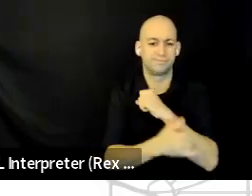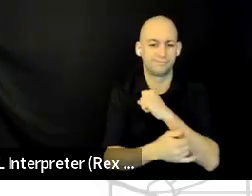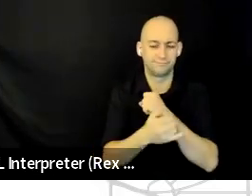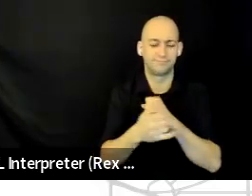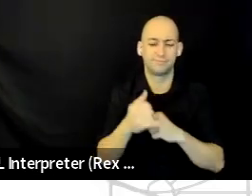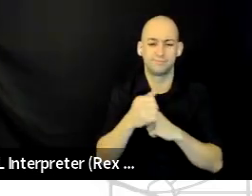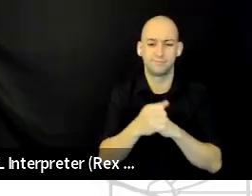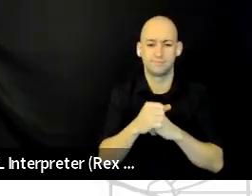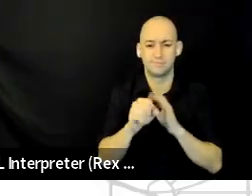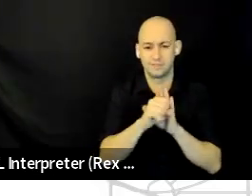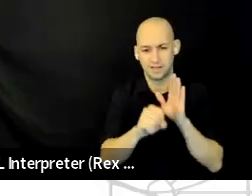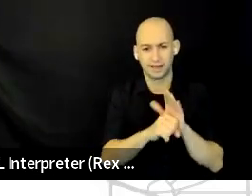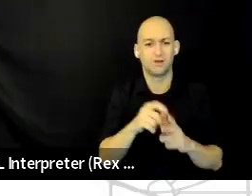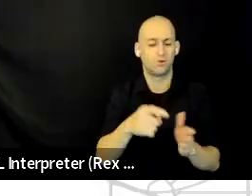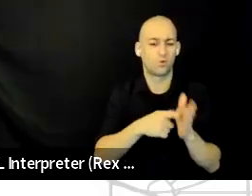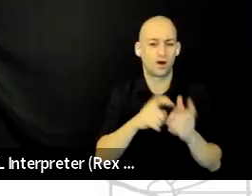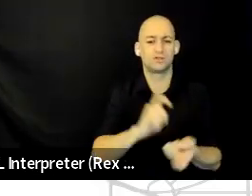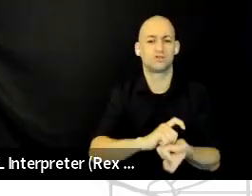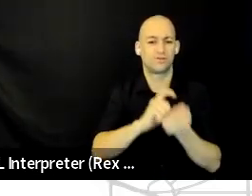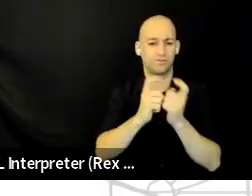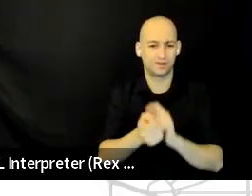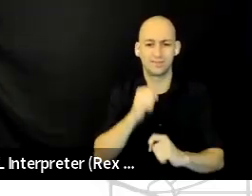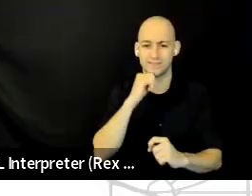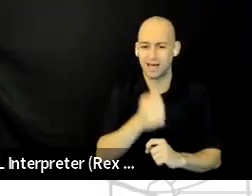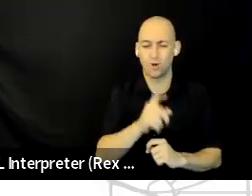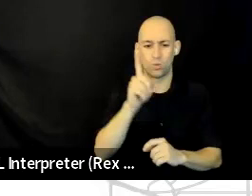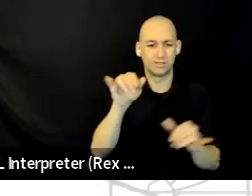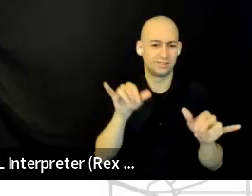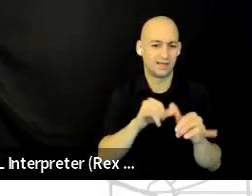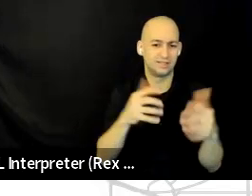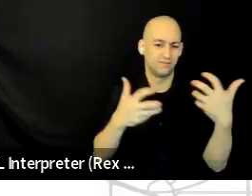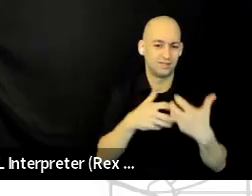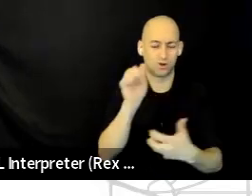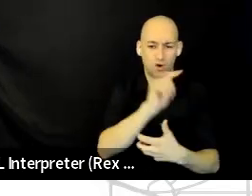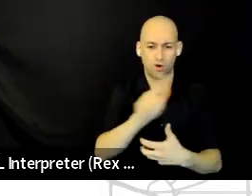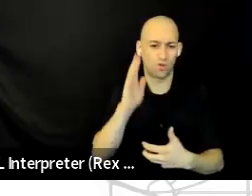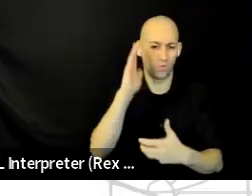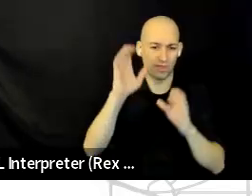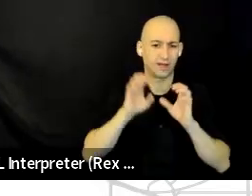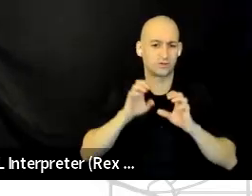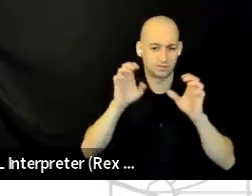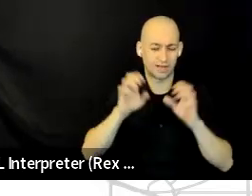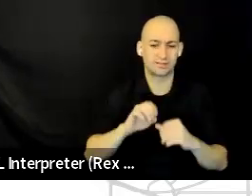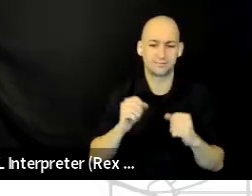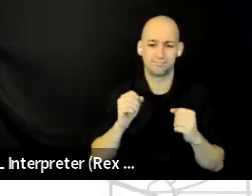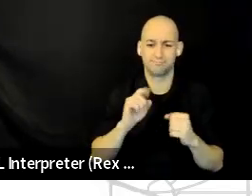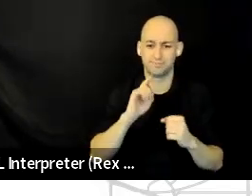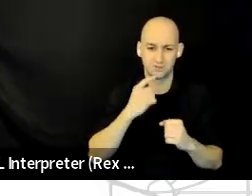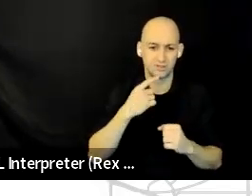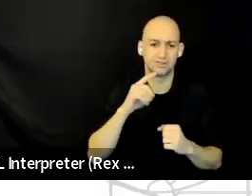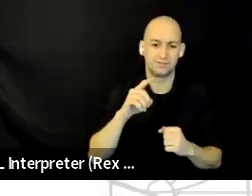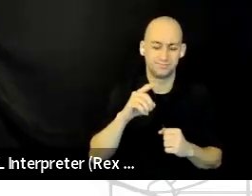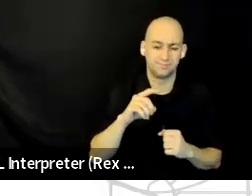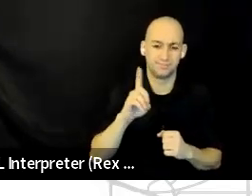does require a shift. So there's not a one-size-fits-all, and we're going to do our best to exercise diligence as the SB1,